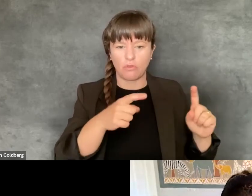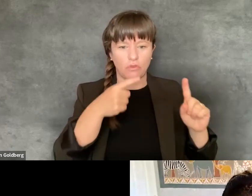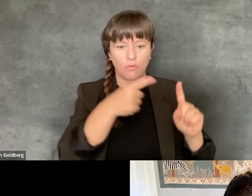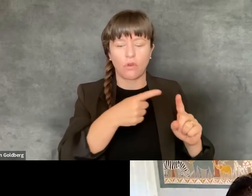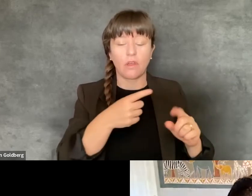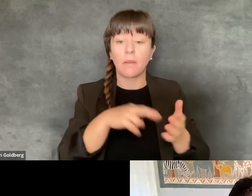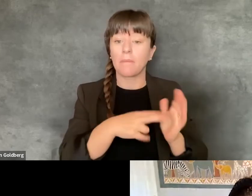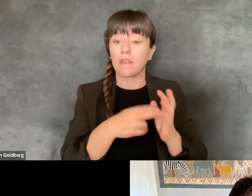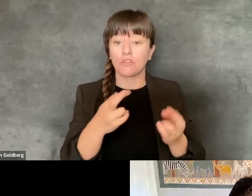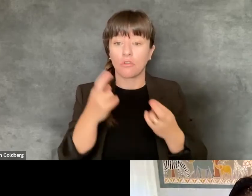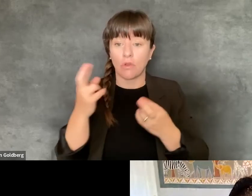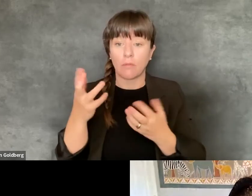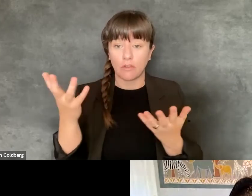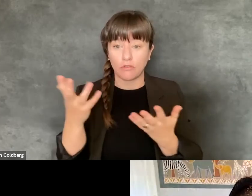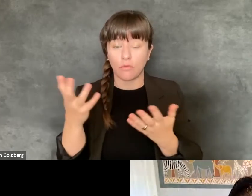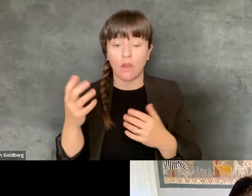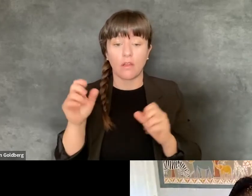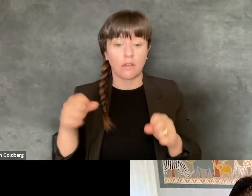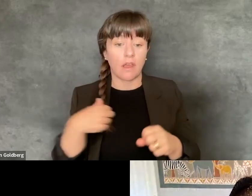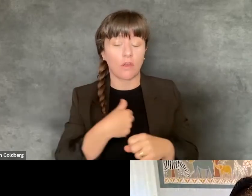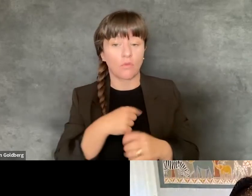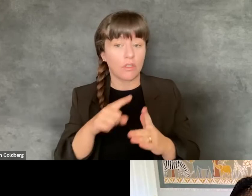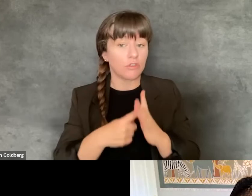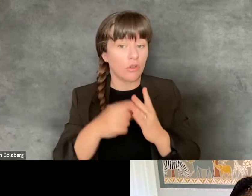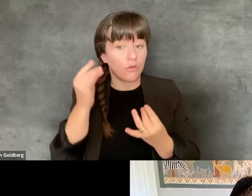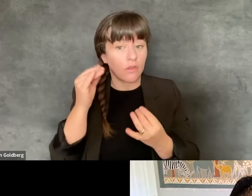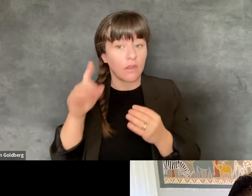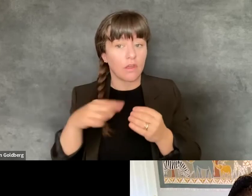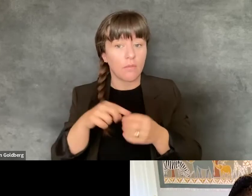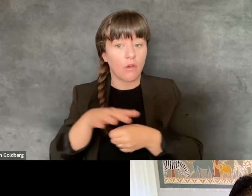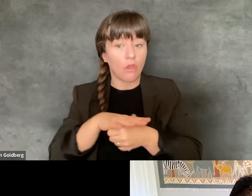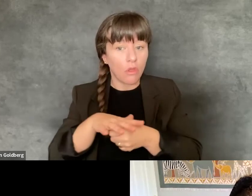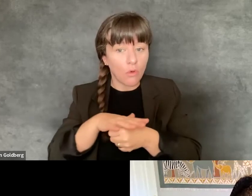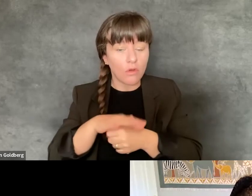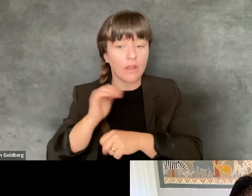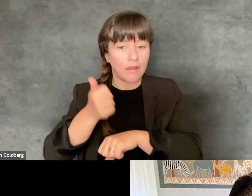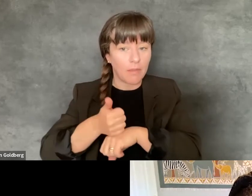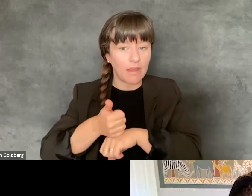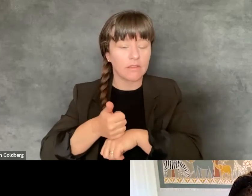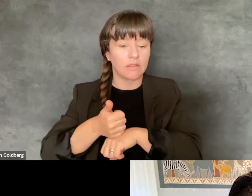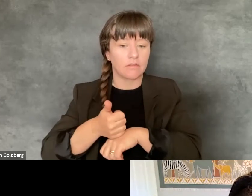recommendation would be, can we begin to think about locally based